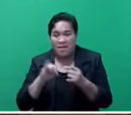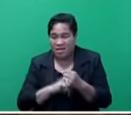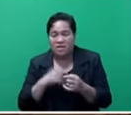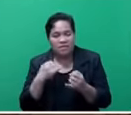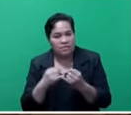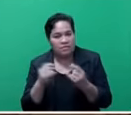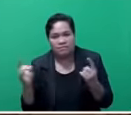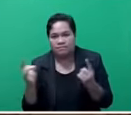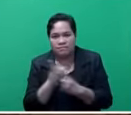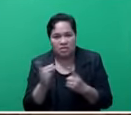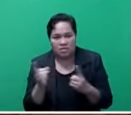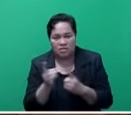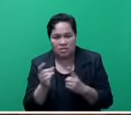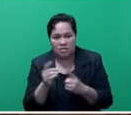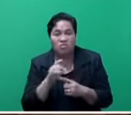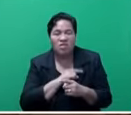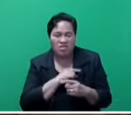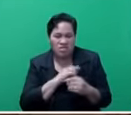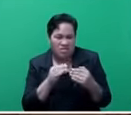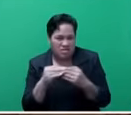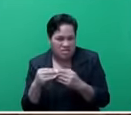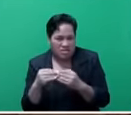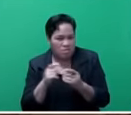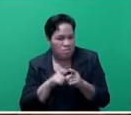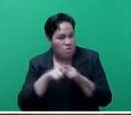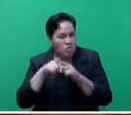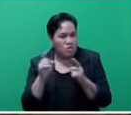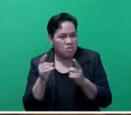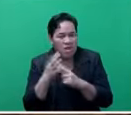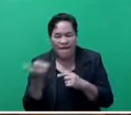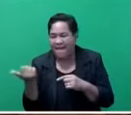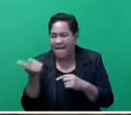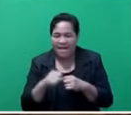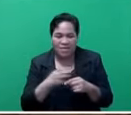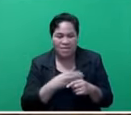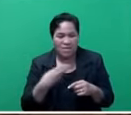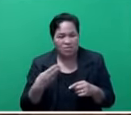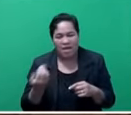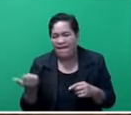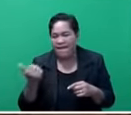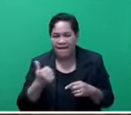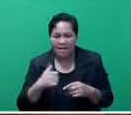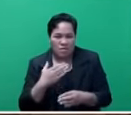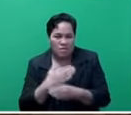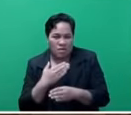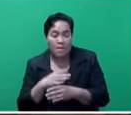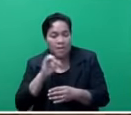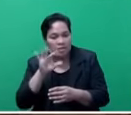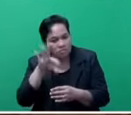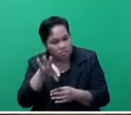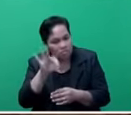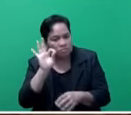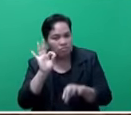fundamental. Quality of leadership is always one of the most important things in any ministry, in any undertaking. You have to select the right